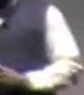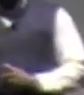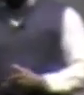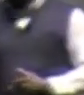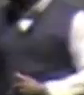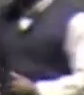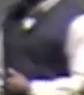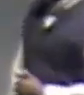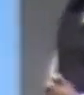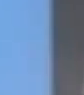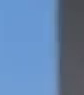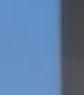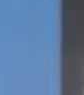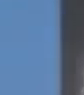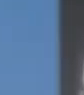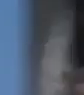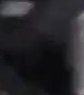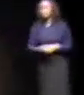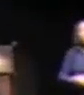the connection?